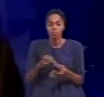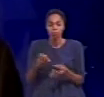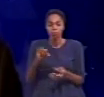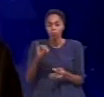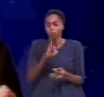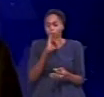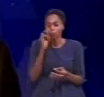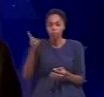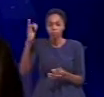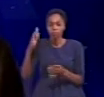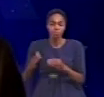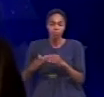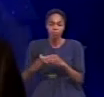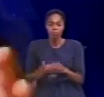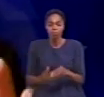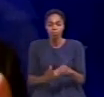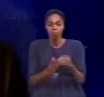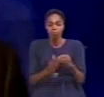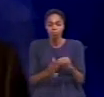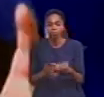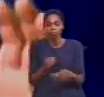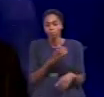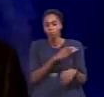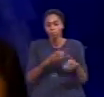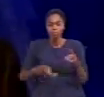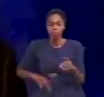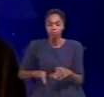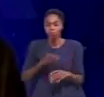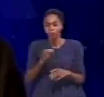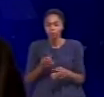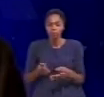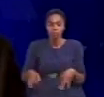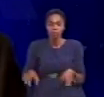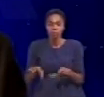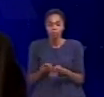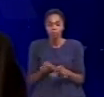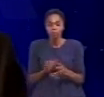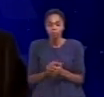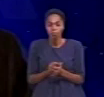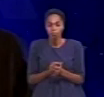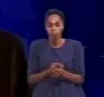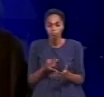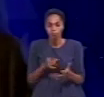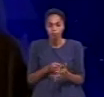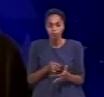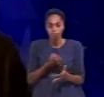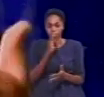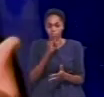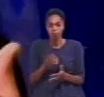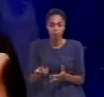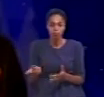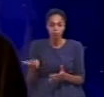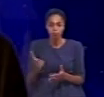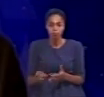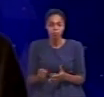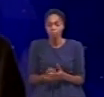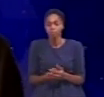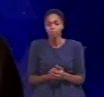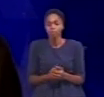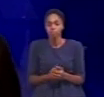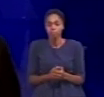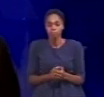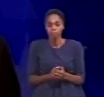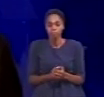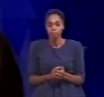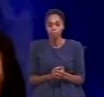God-directed, heavenly-focused, Christ-exalting, Spirit-inspired. It is the overflow of a grateful heart